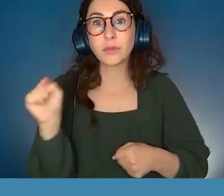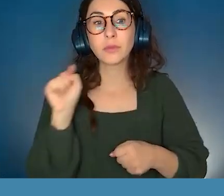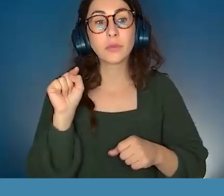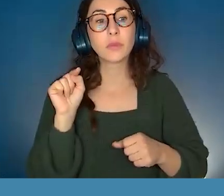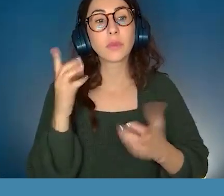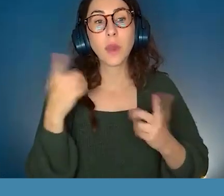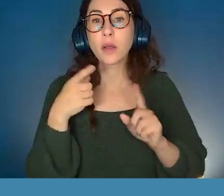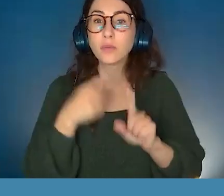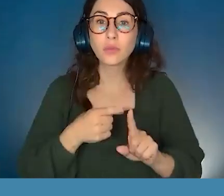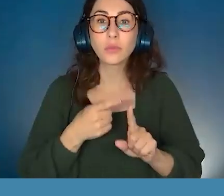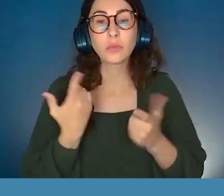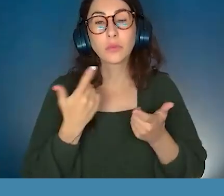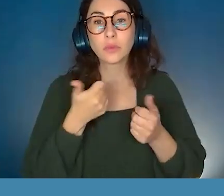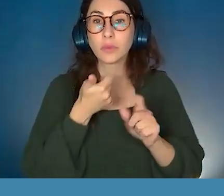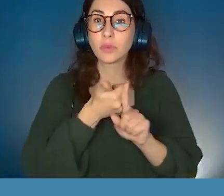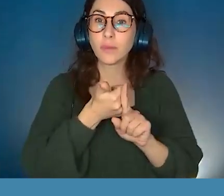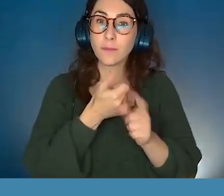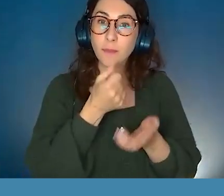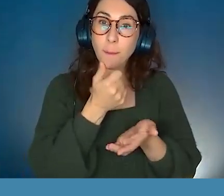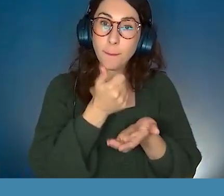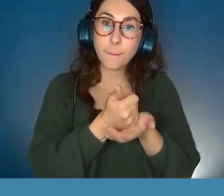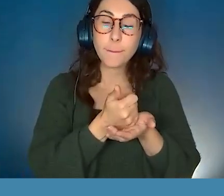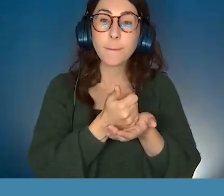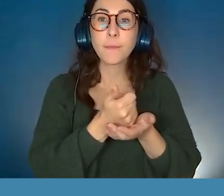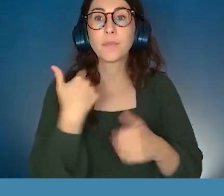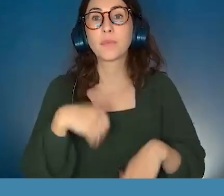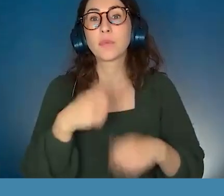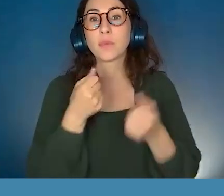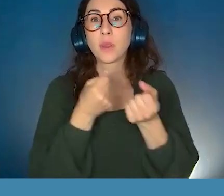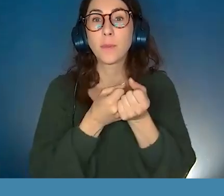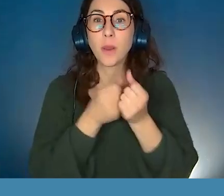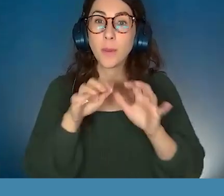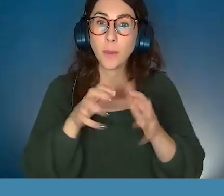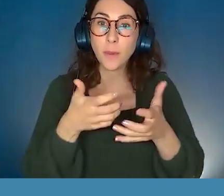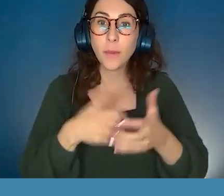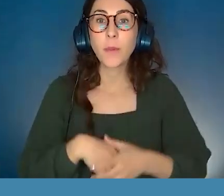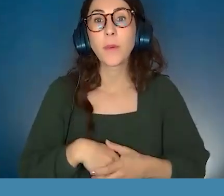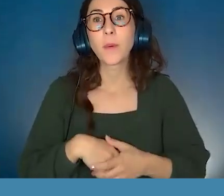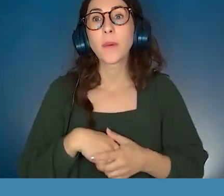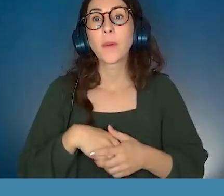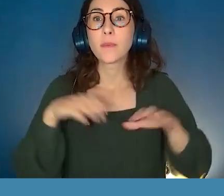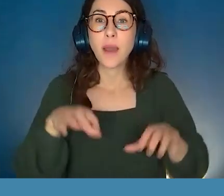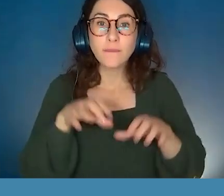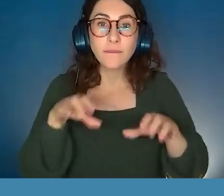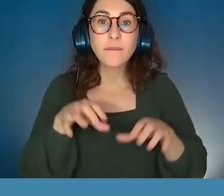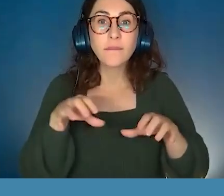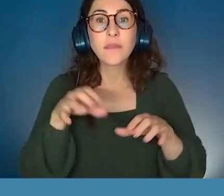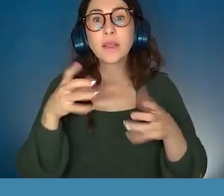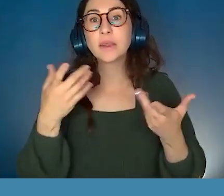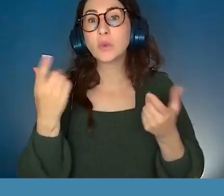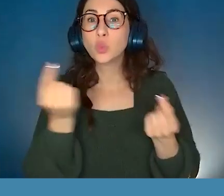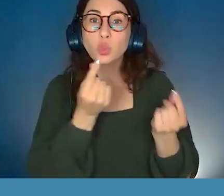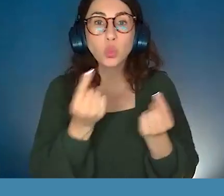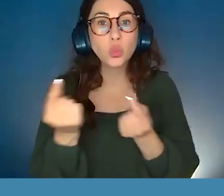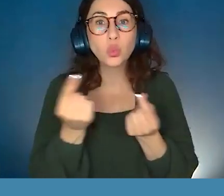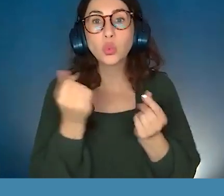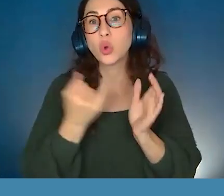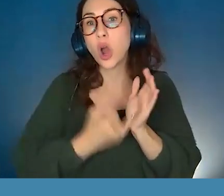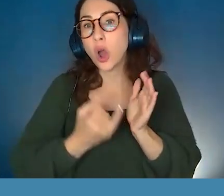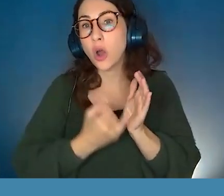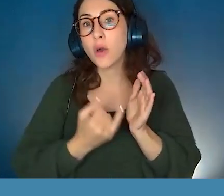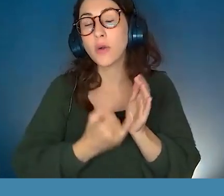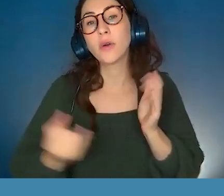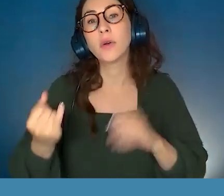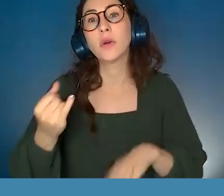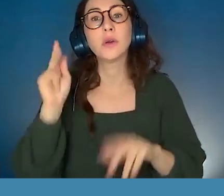want to provide self-help, mutual support groups. They do on-site activities such as arts and crafts. They have guest